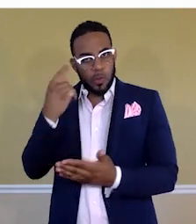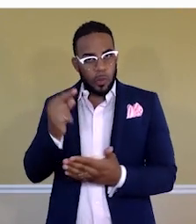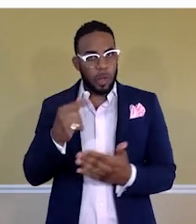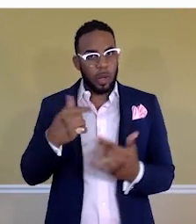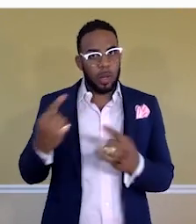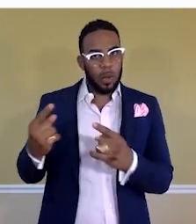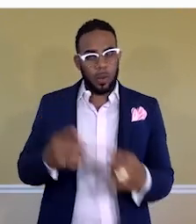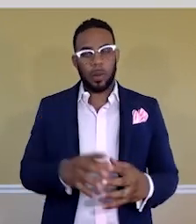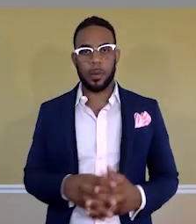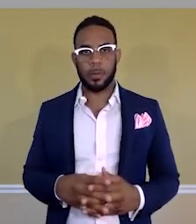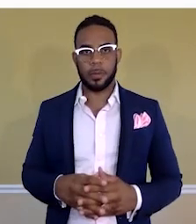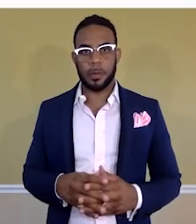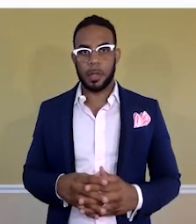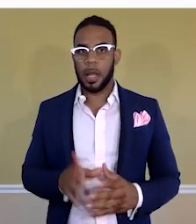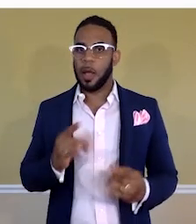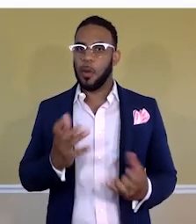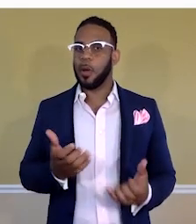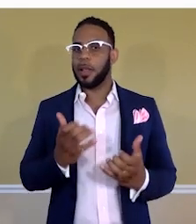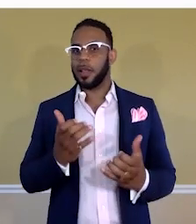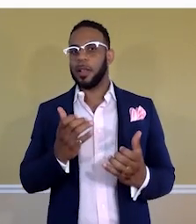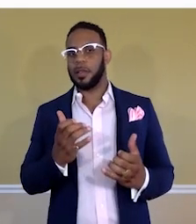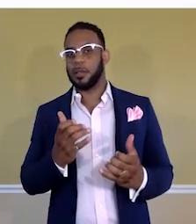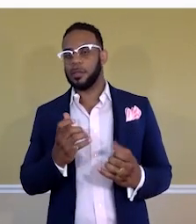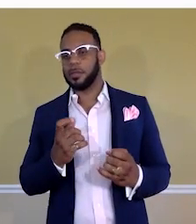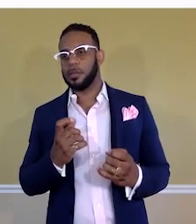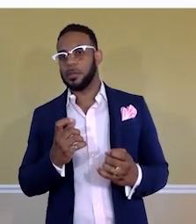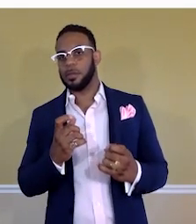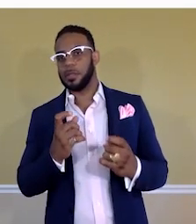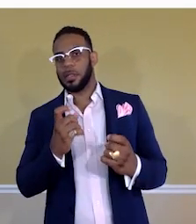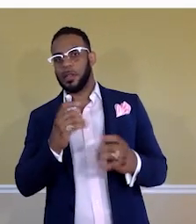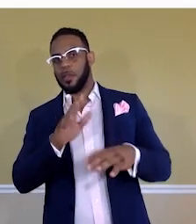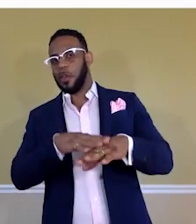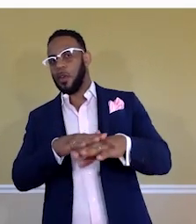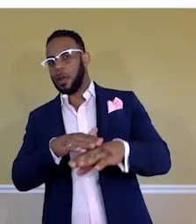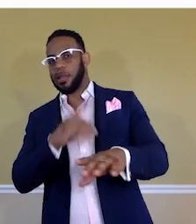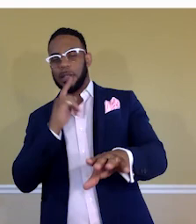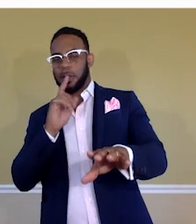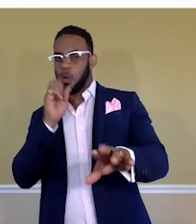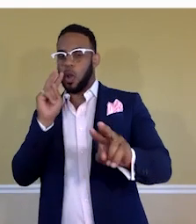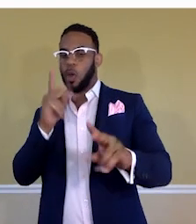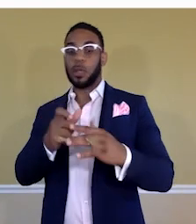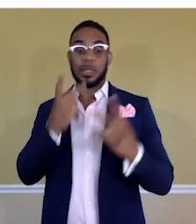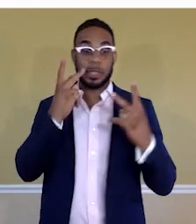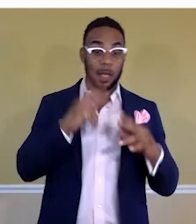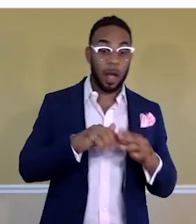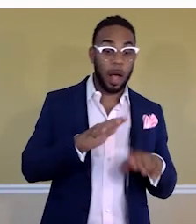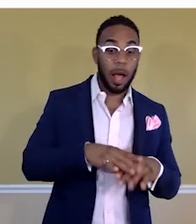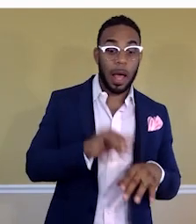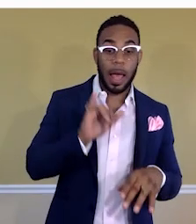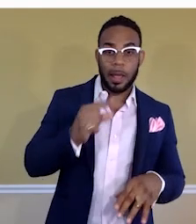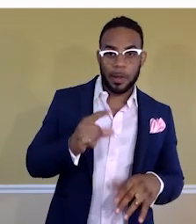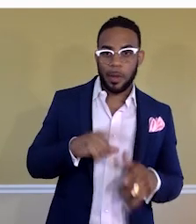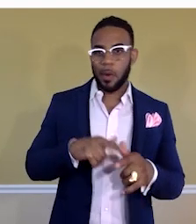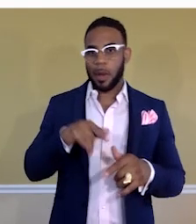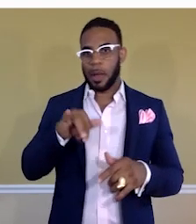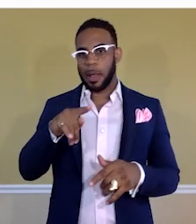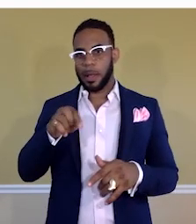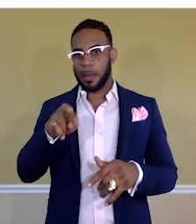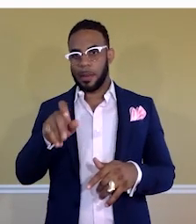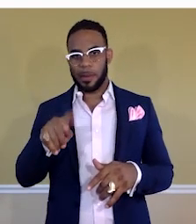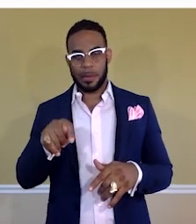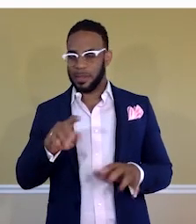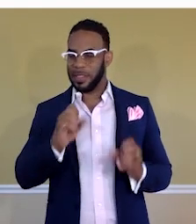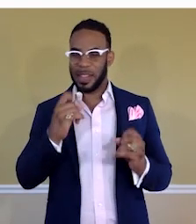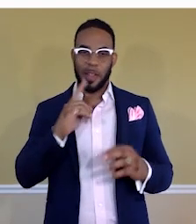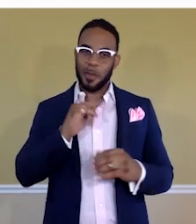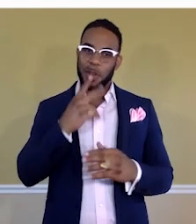on. I do want to give a caution and say, don't look at what you see on like Instagram or Pinterest. A